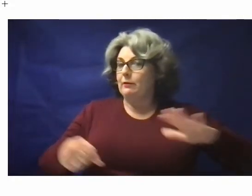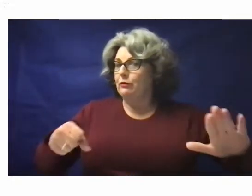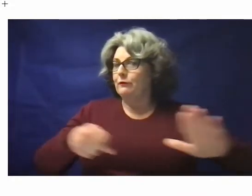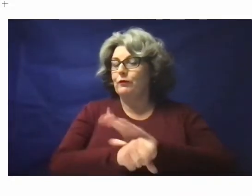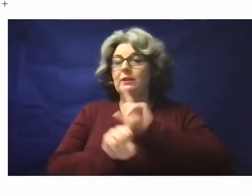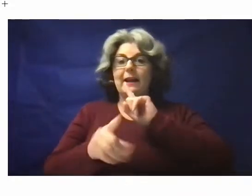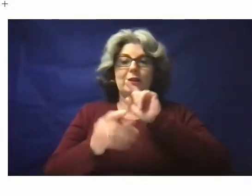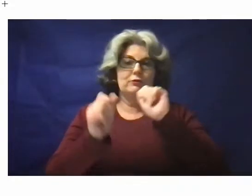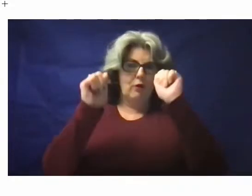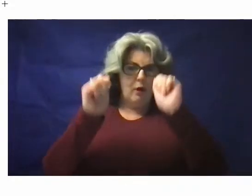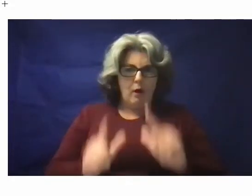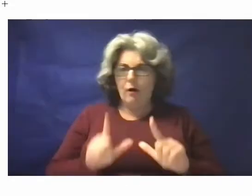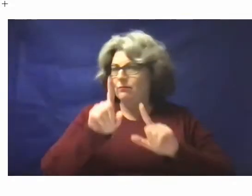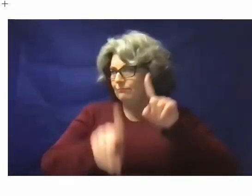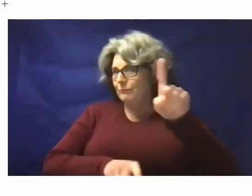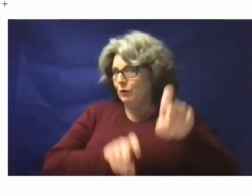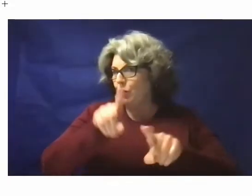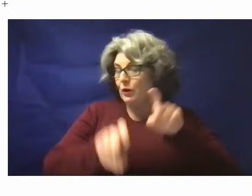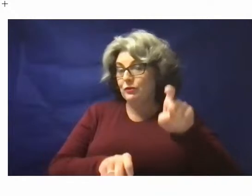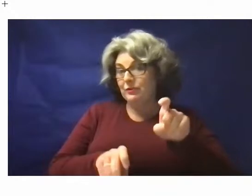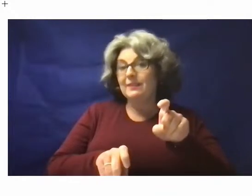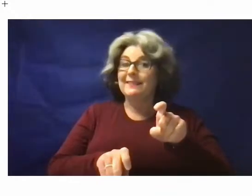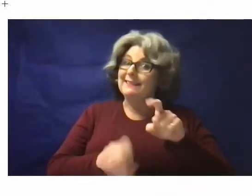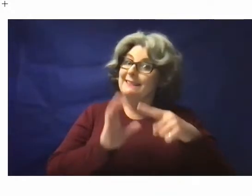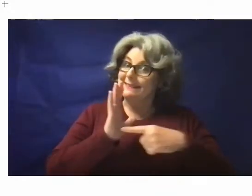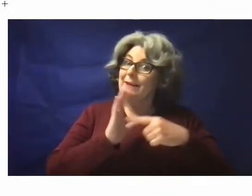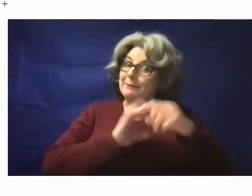screening questions. It can take a long time.